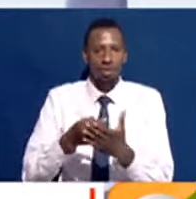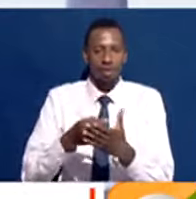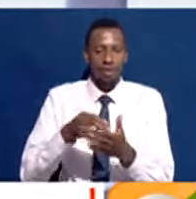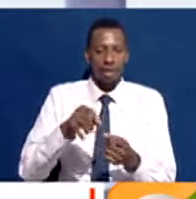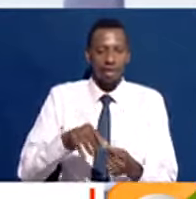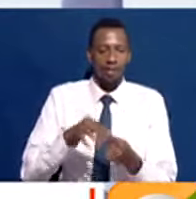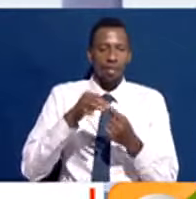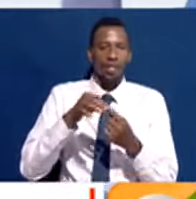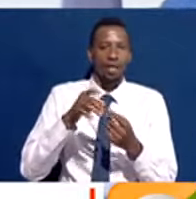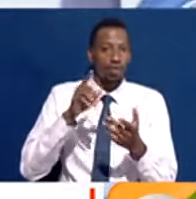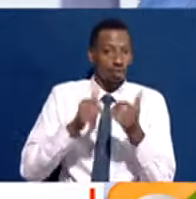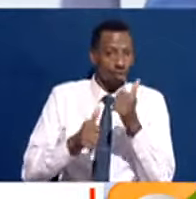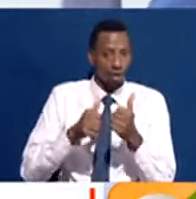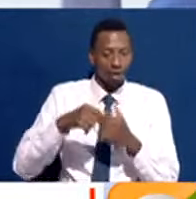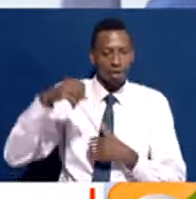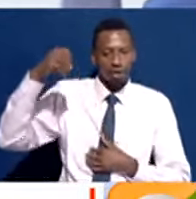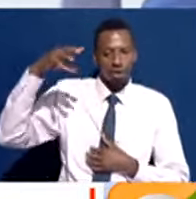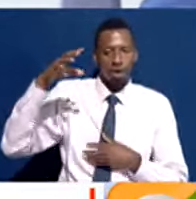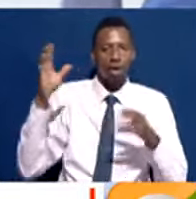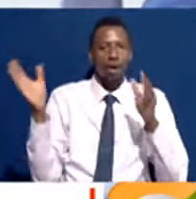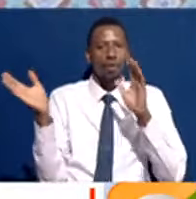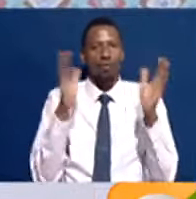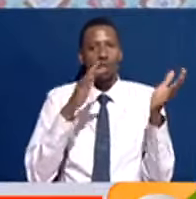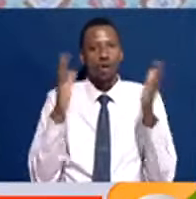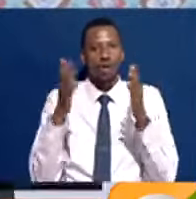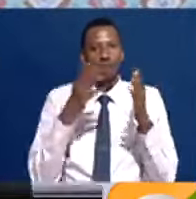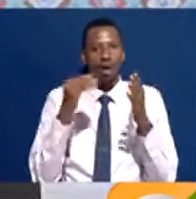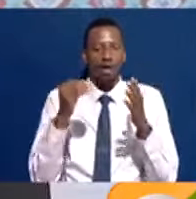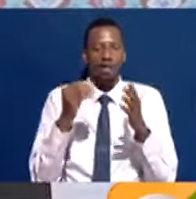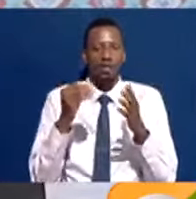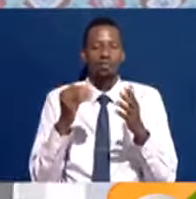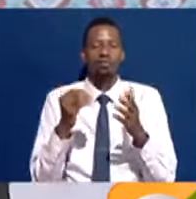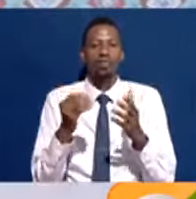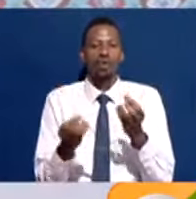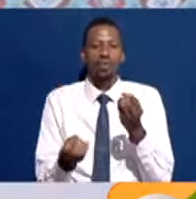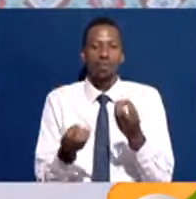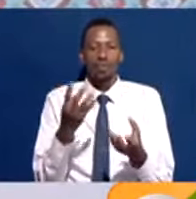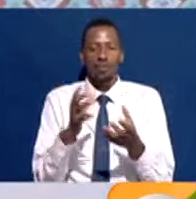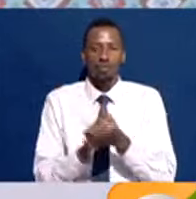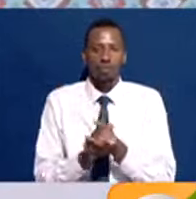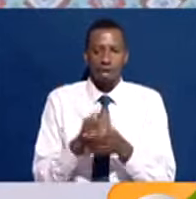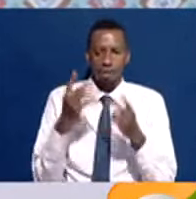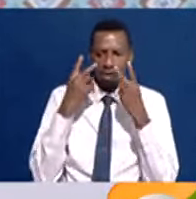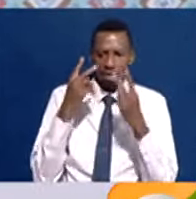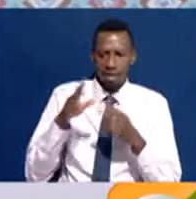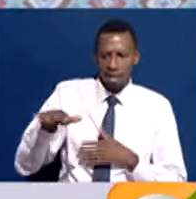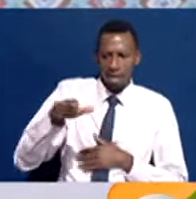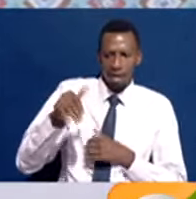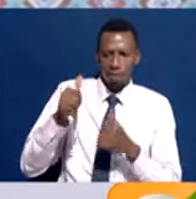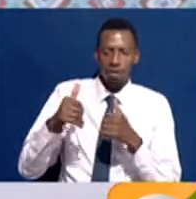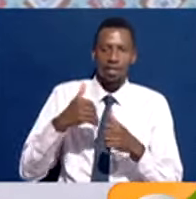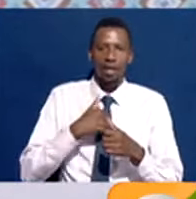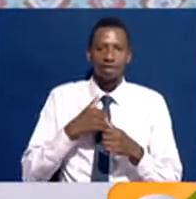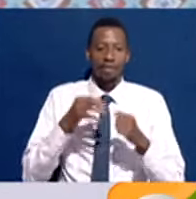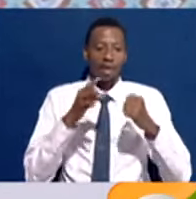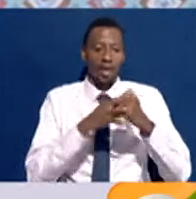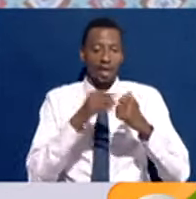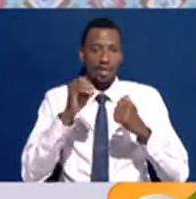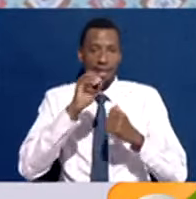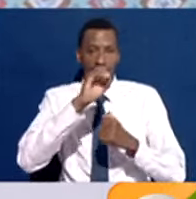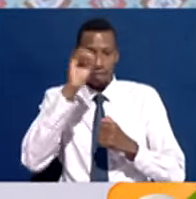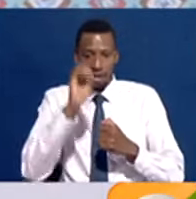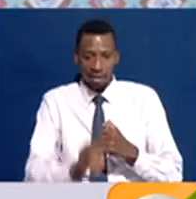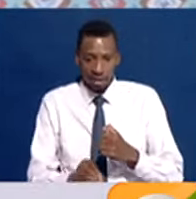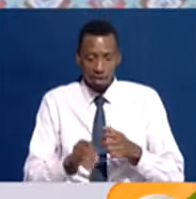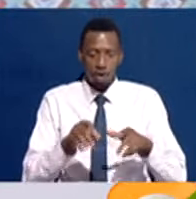solar, wind, and geothermal. And we are looking at a region that hosts 80% of land with 70%